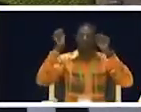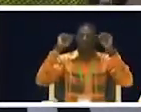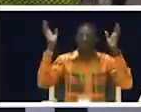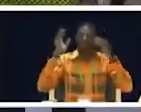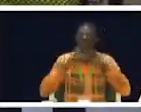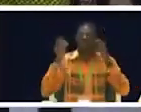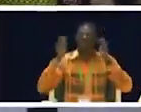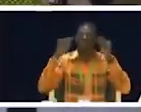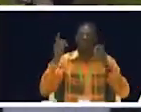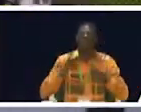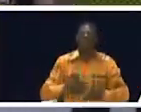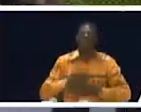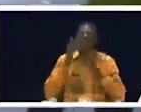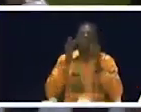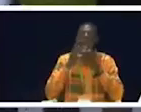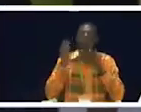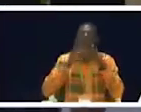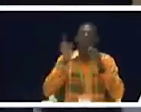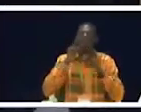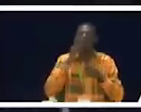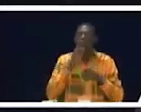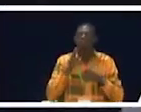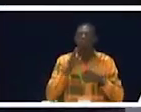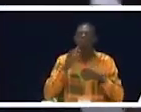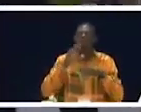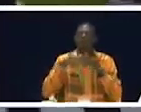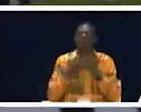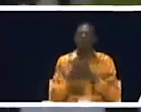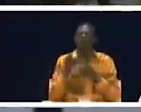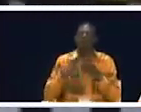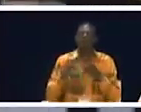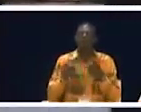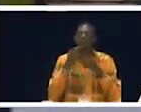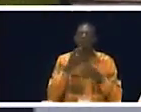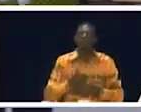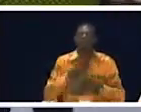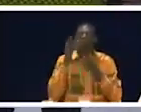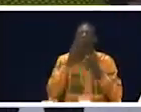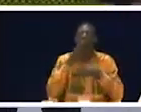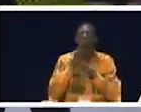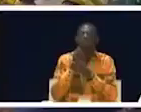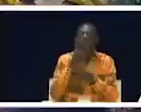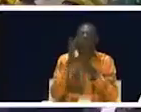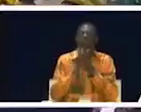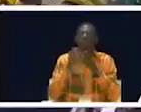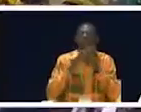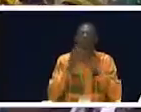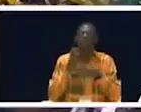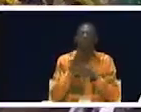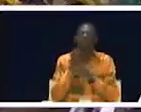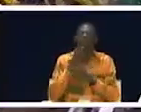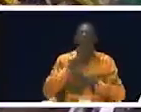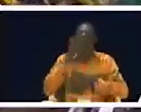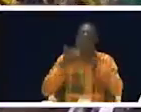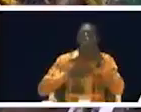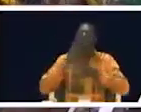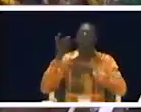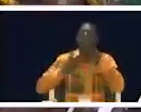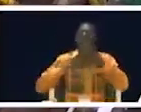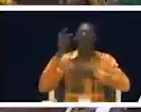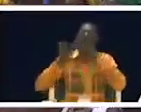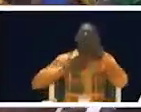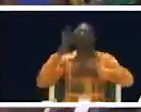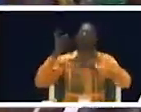hallelujah! Come on, wherever you are, online, on site, come on, make some noise, make some noise, make some noise, make some